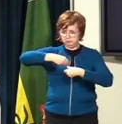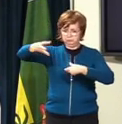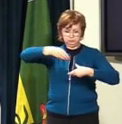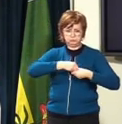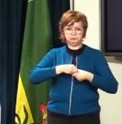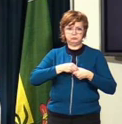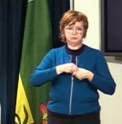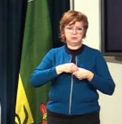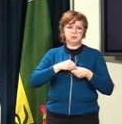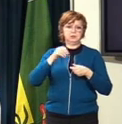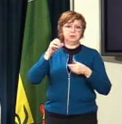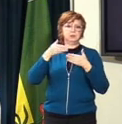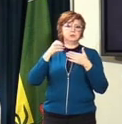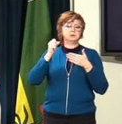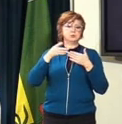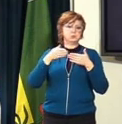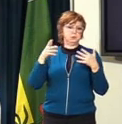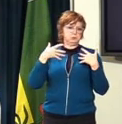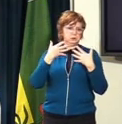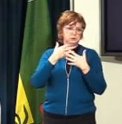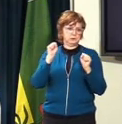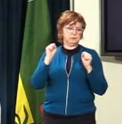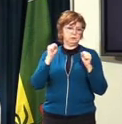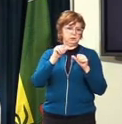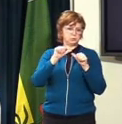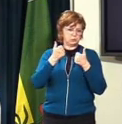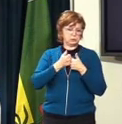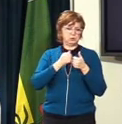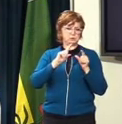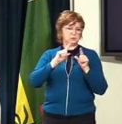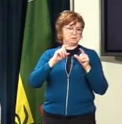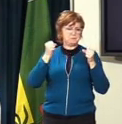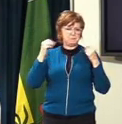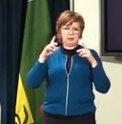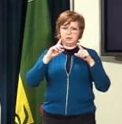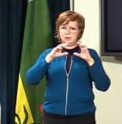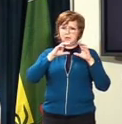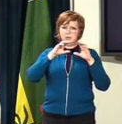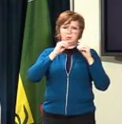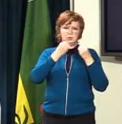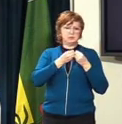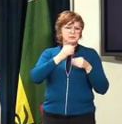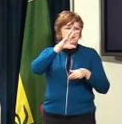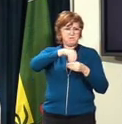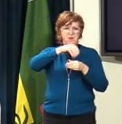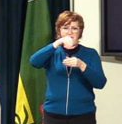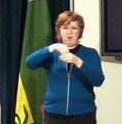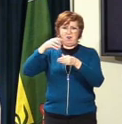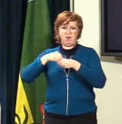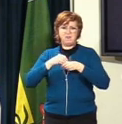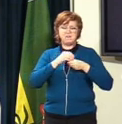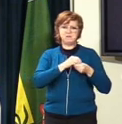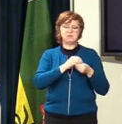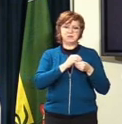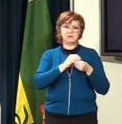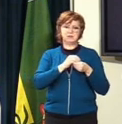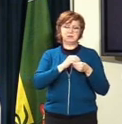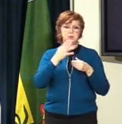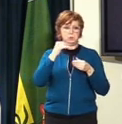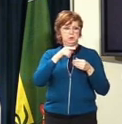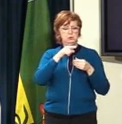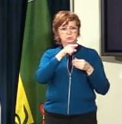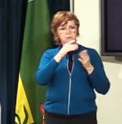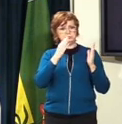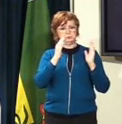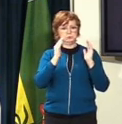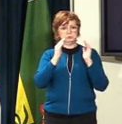Public Safety Association. And, those type of responses, particularly in those communities, require a different type of response because of some of